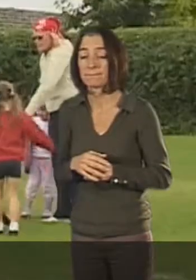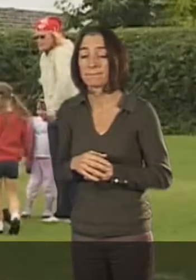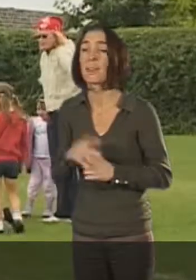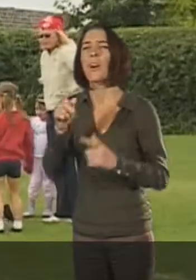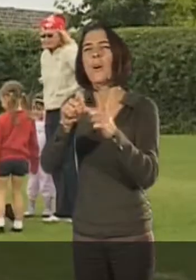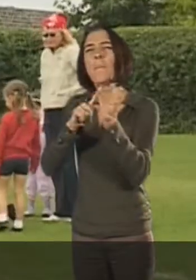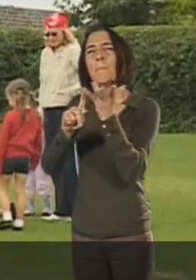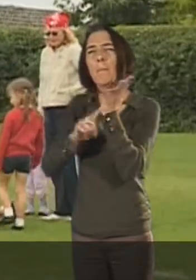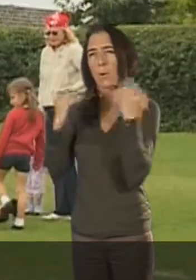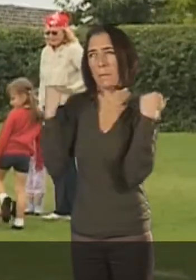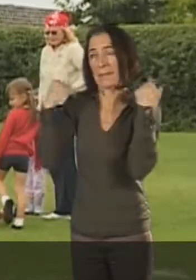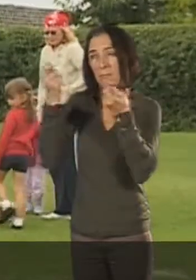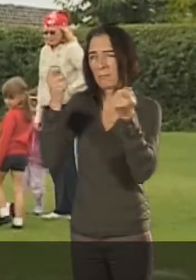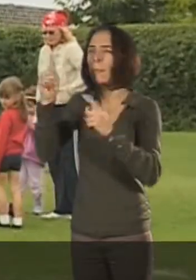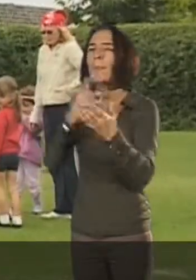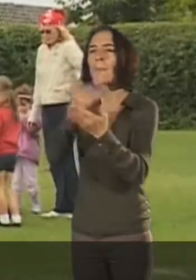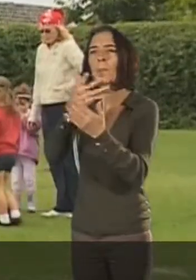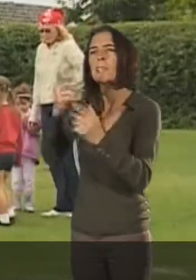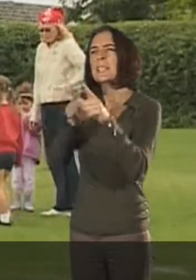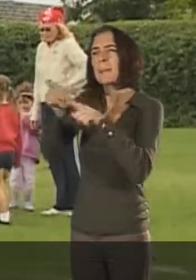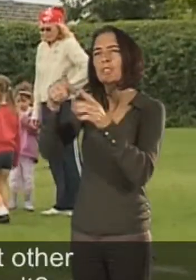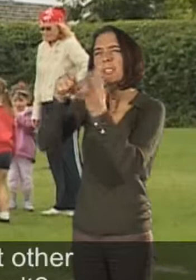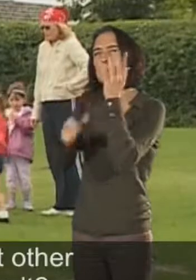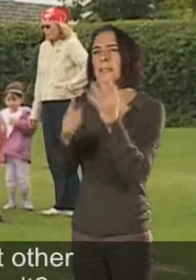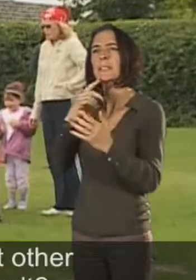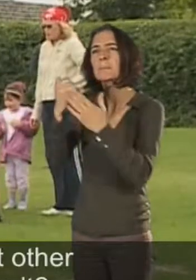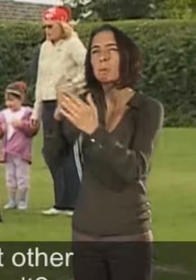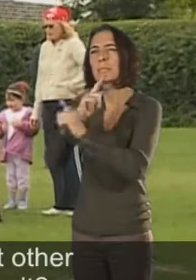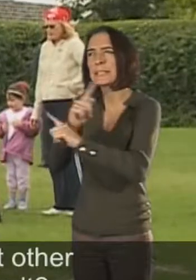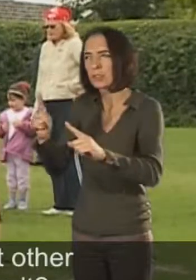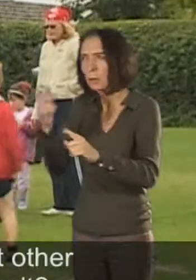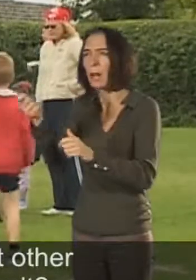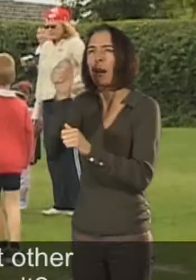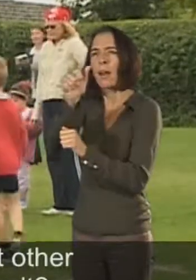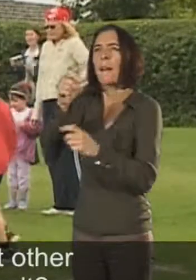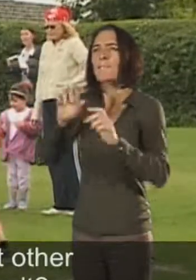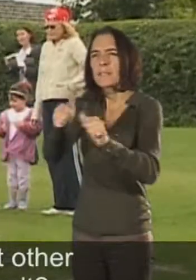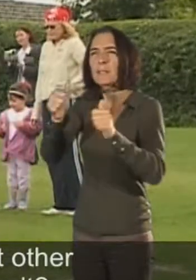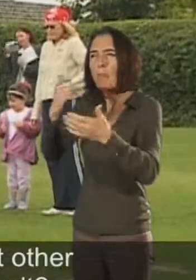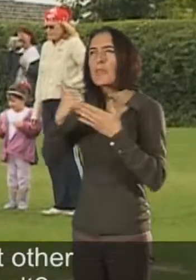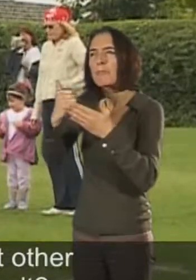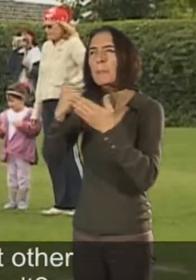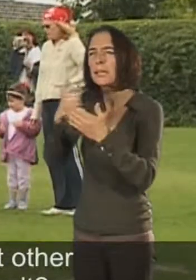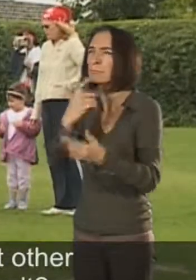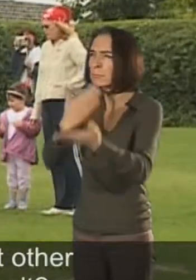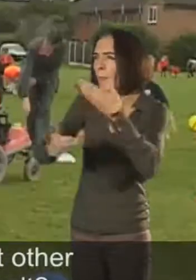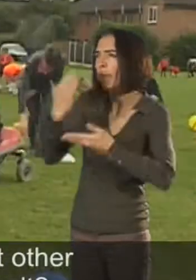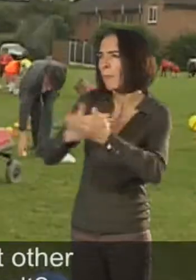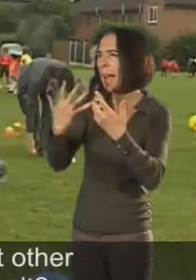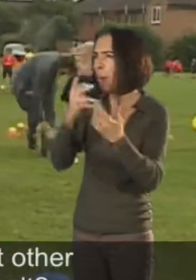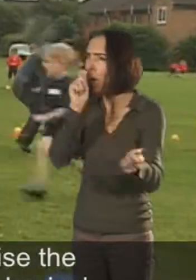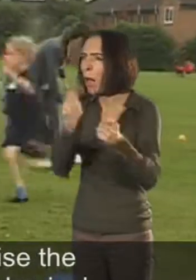also talked to the specialist disability support teacher in Derby and to Jake's physiotherapist. What other adjustments did Paul make as a